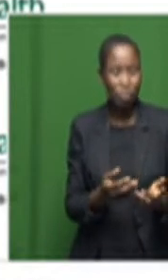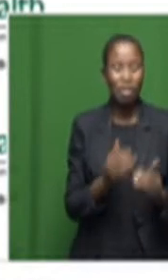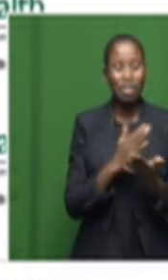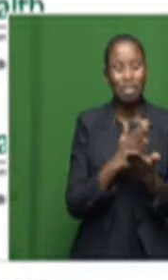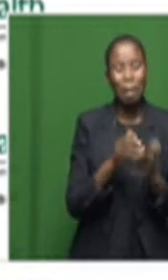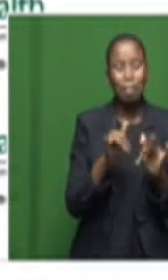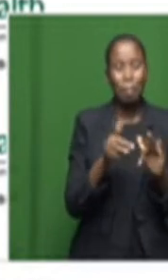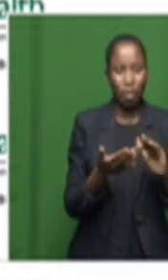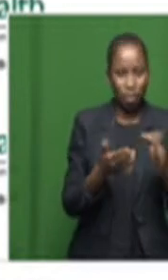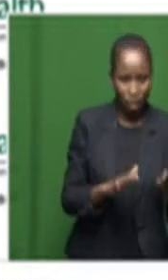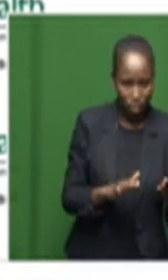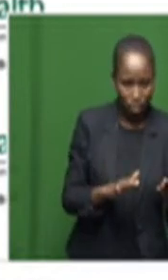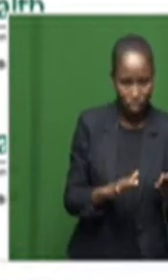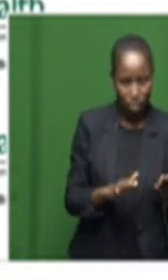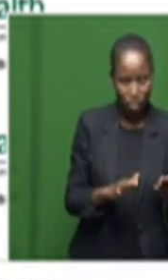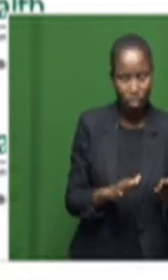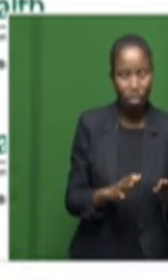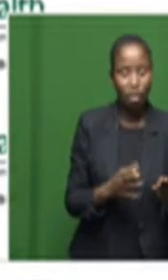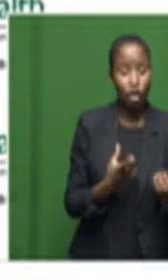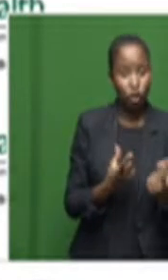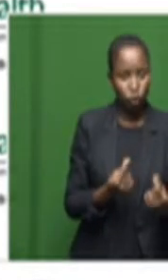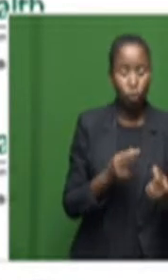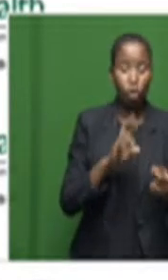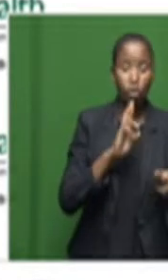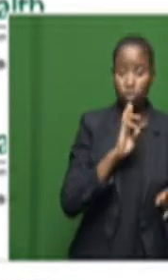we report, which are